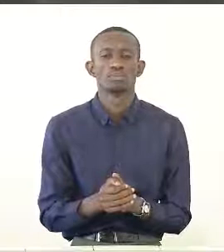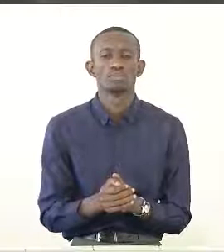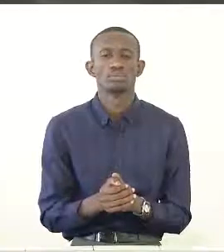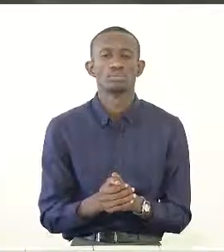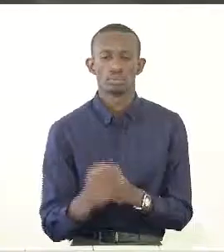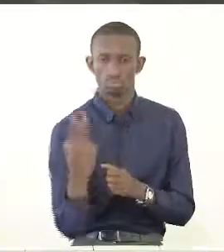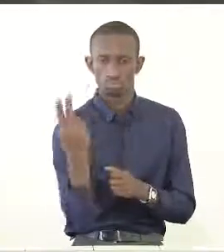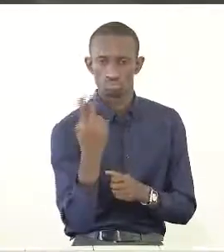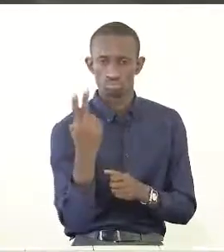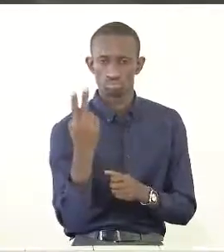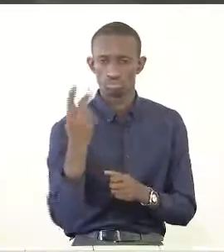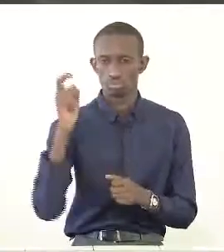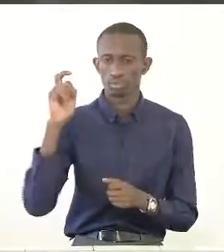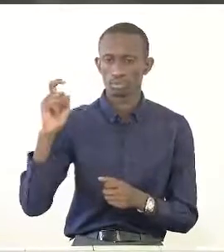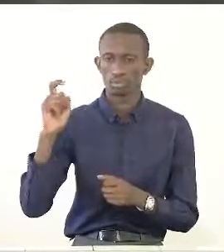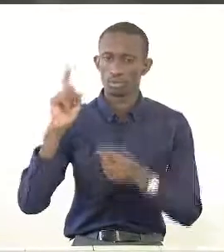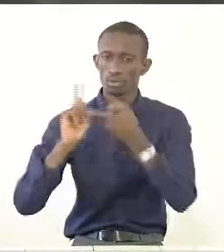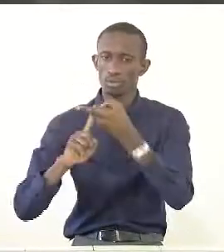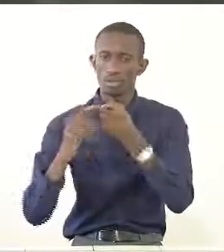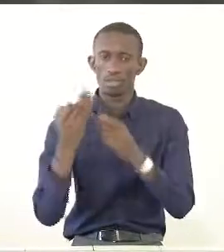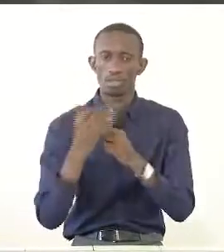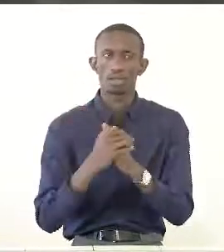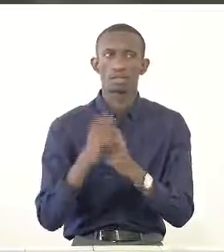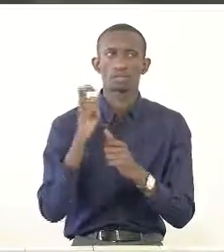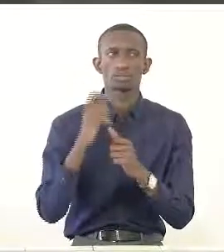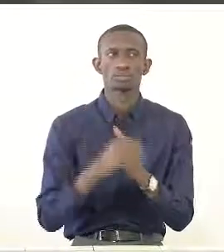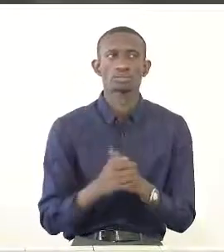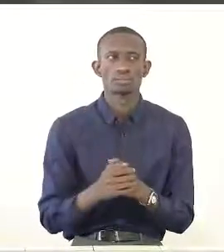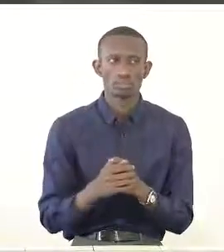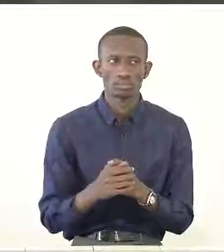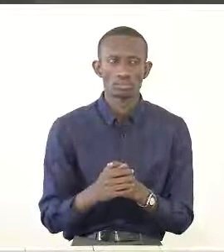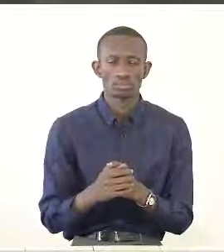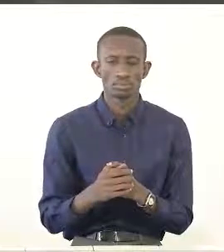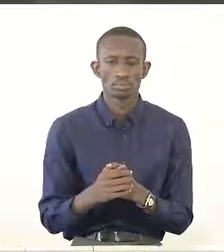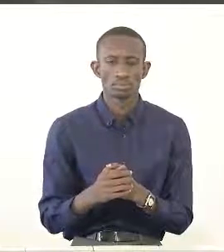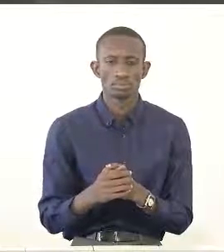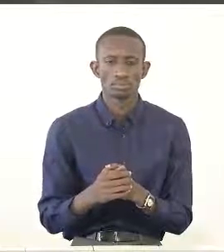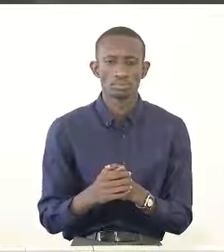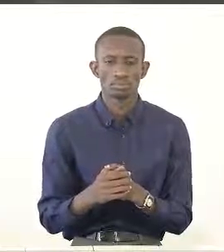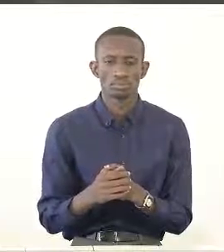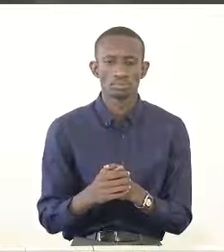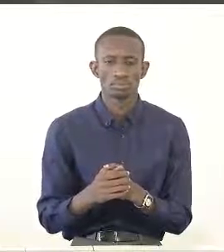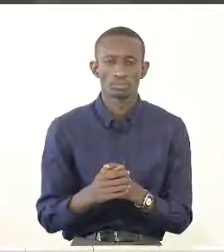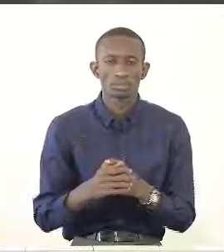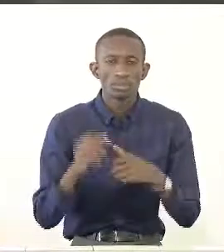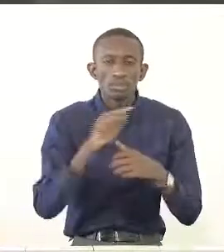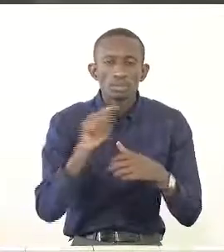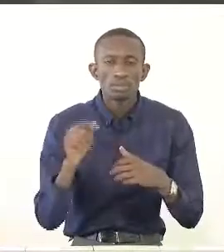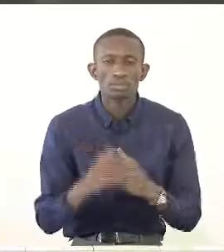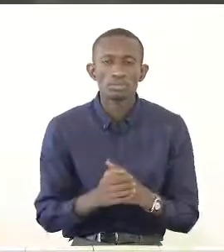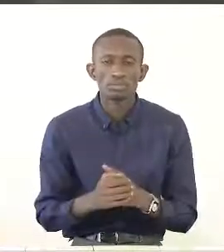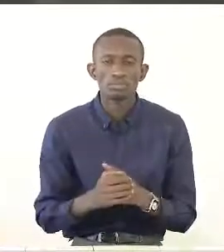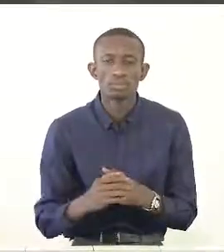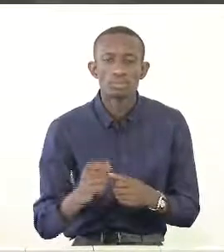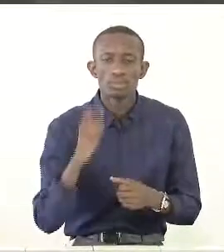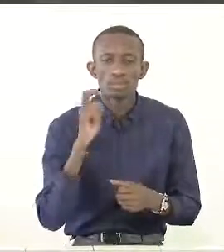2x plus 3 dx, means I can write 2x plus 3 dx divided by